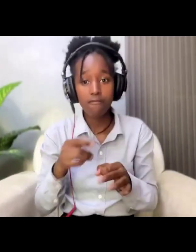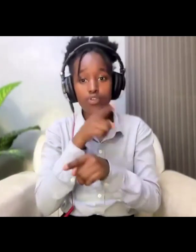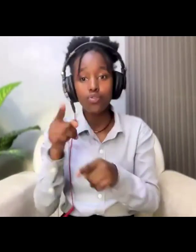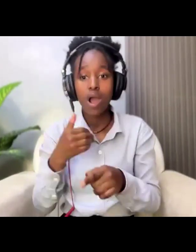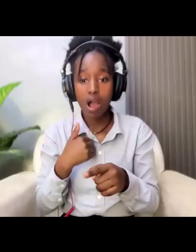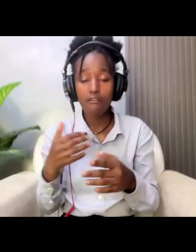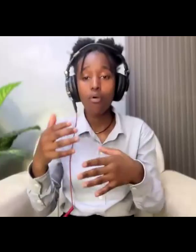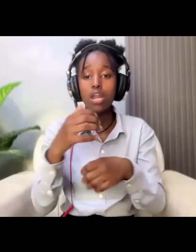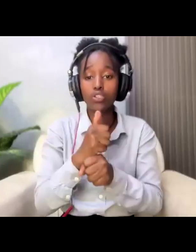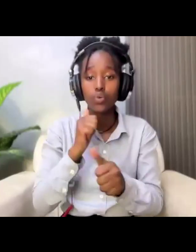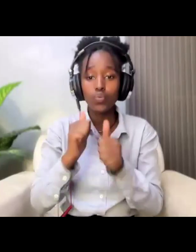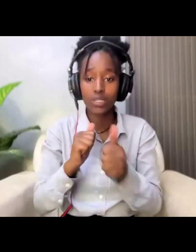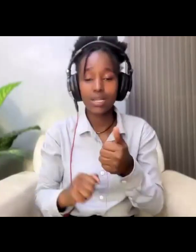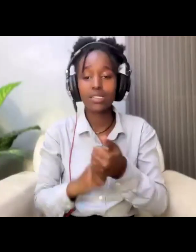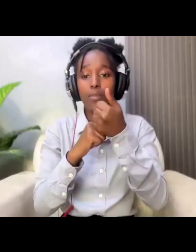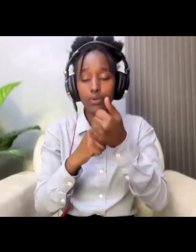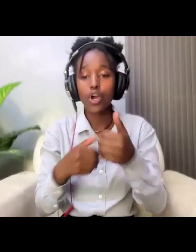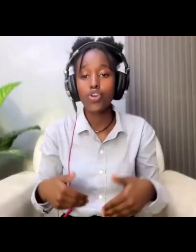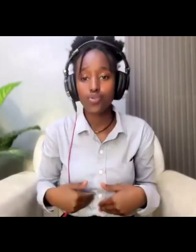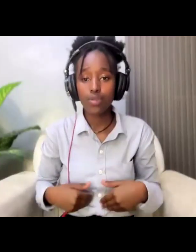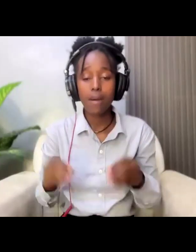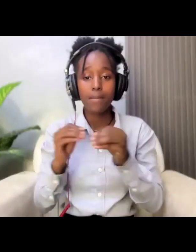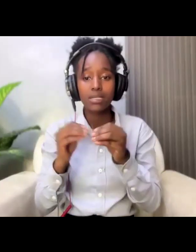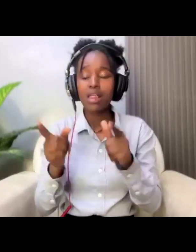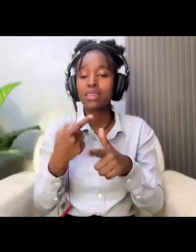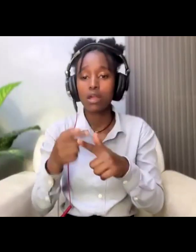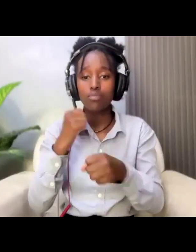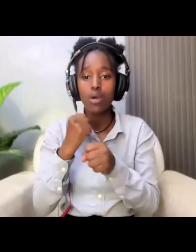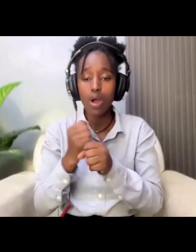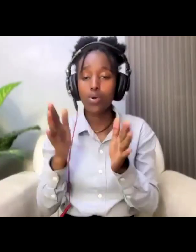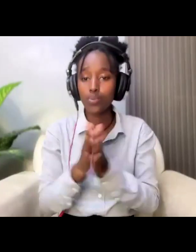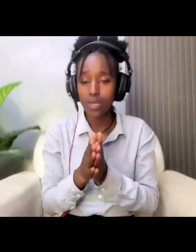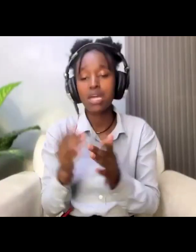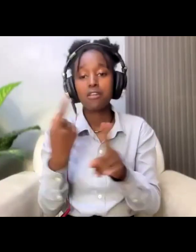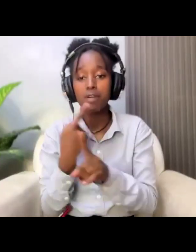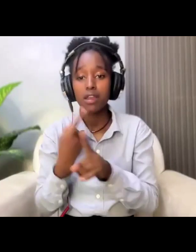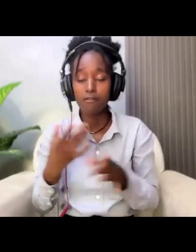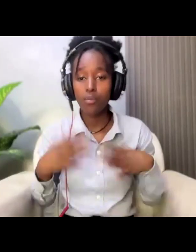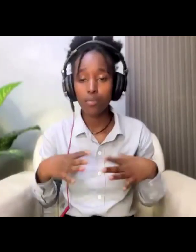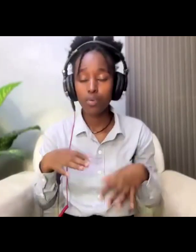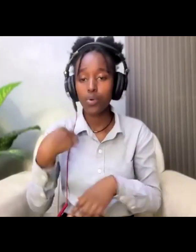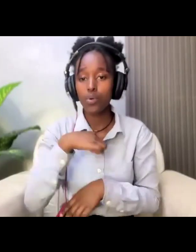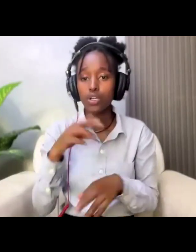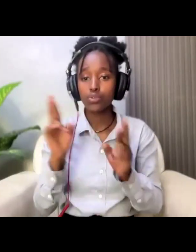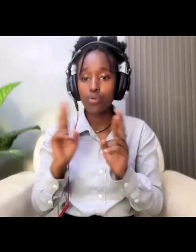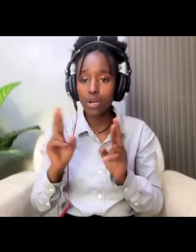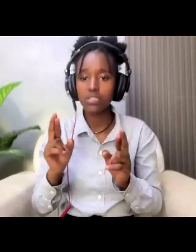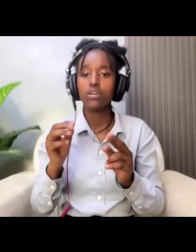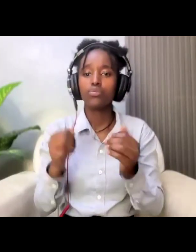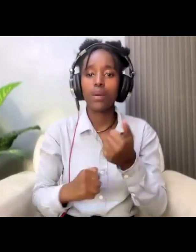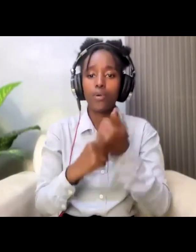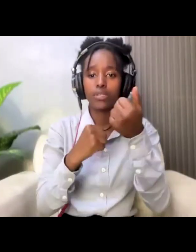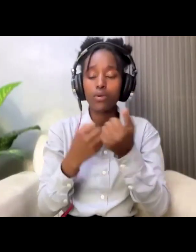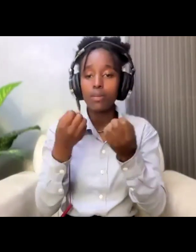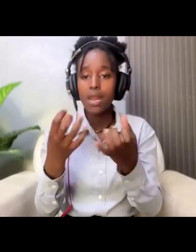Youth Forum is the Commonwealth Disabled People's Forum, and we will continue to support them in holding a whole series of seminars. You saw